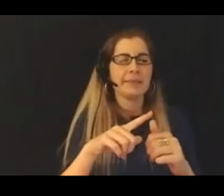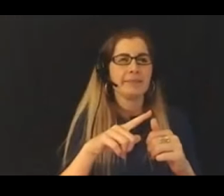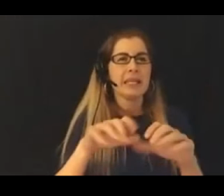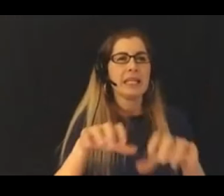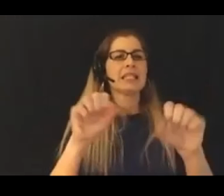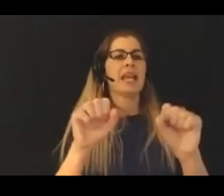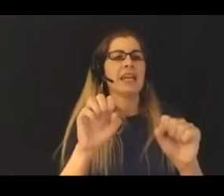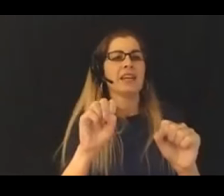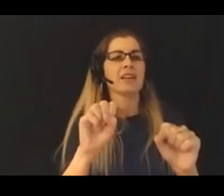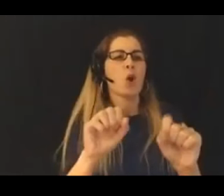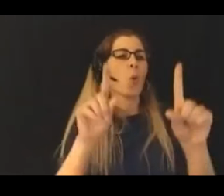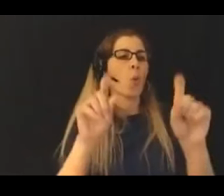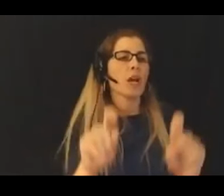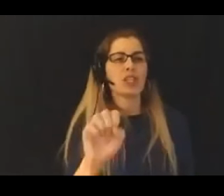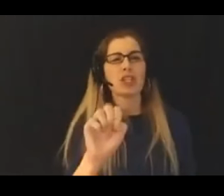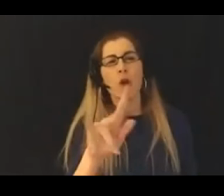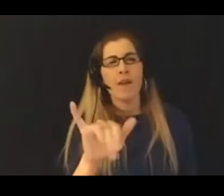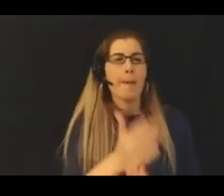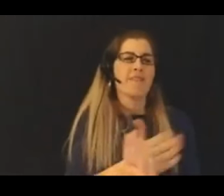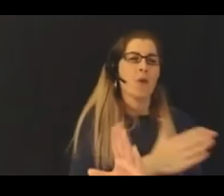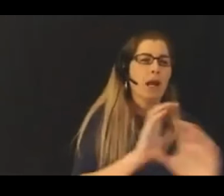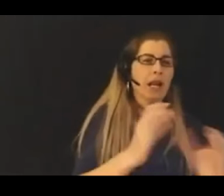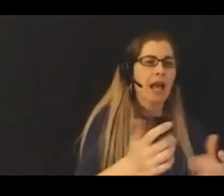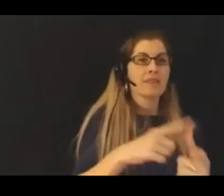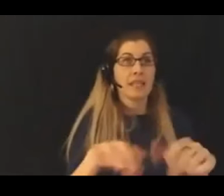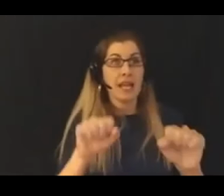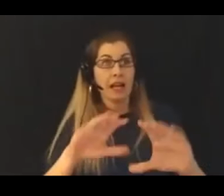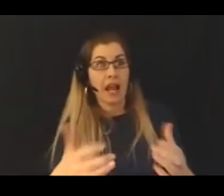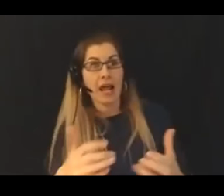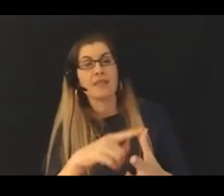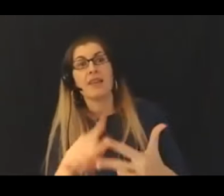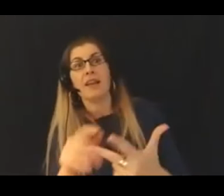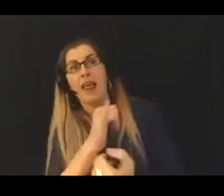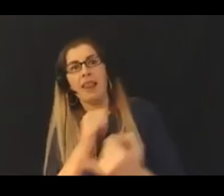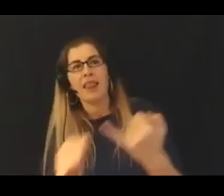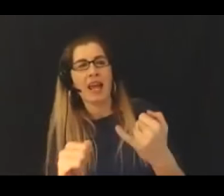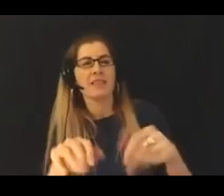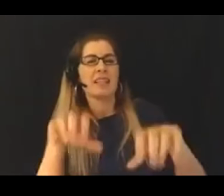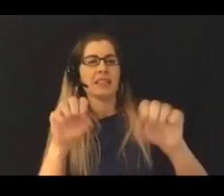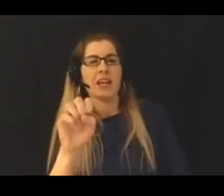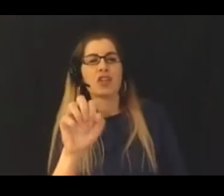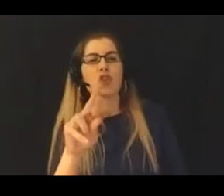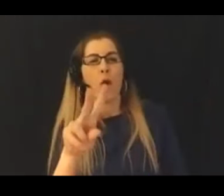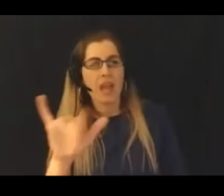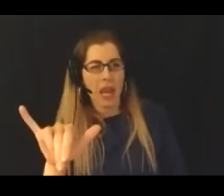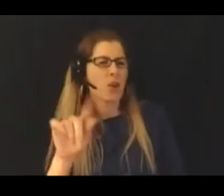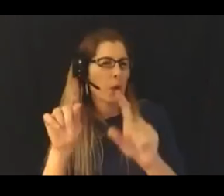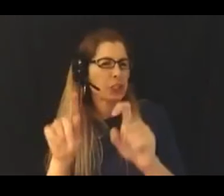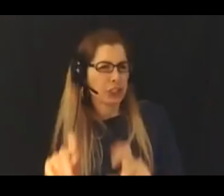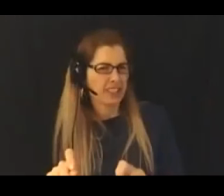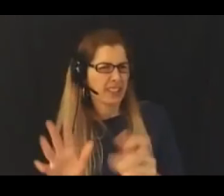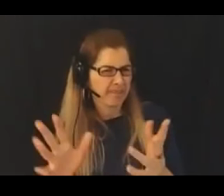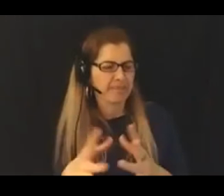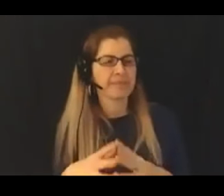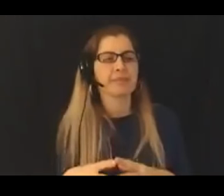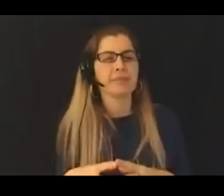survey before the class, and then take the class, and then of course the survey upon wrapping up the class. And